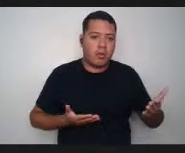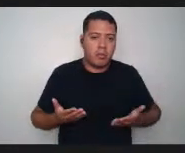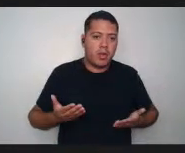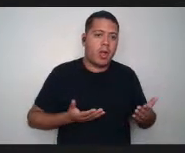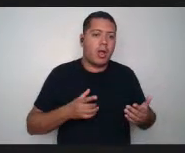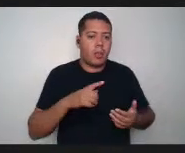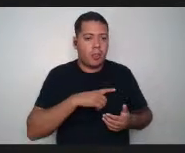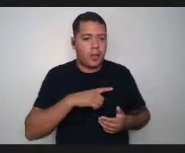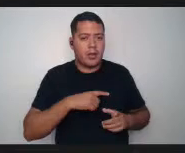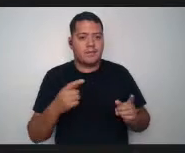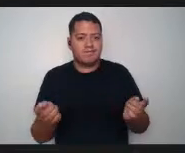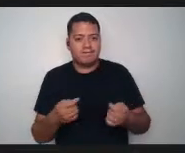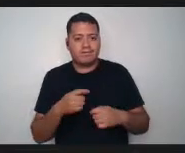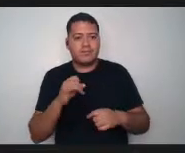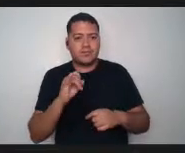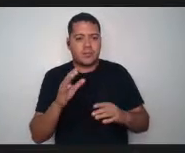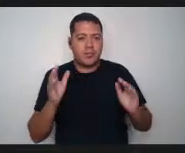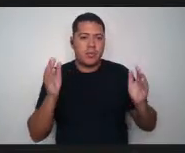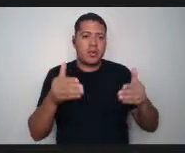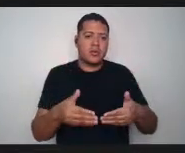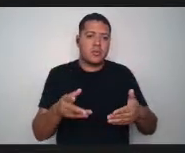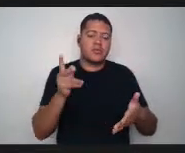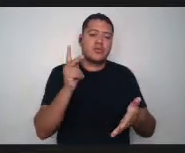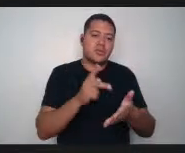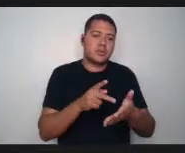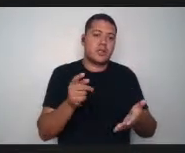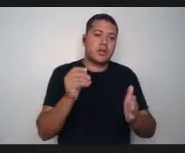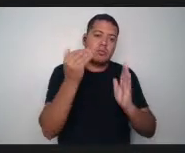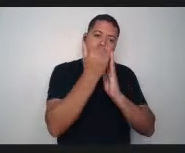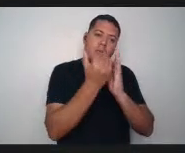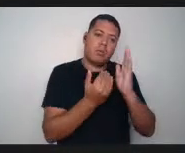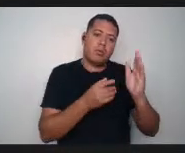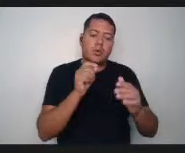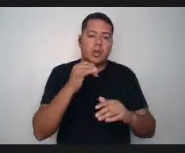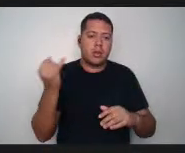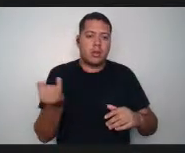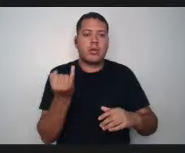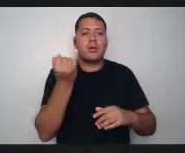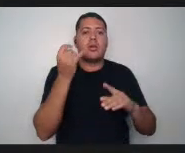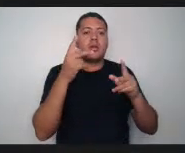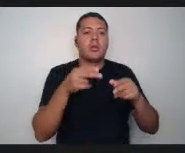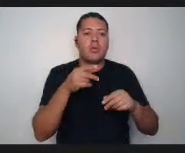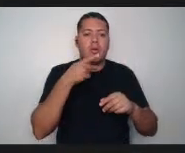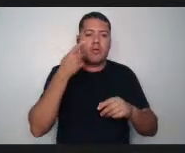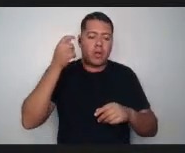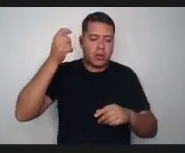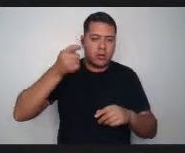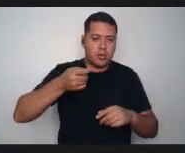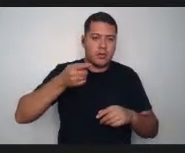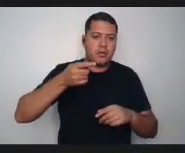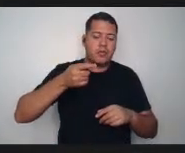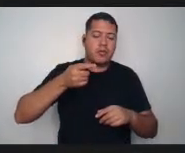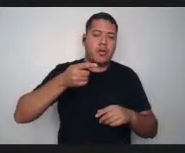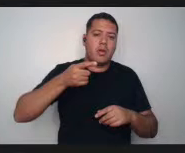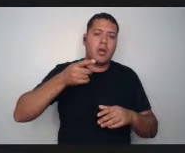conditions, whether these workers have autonomy and they actually participate in issues that are important, such